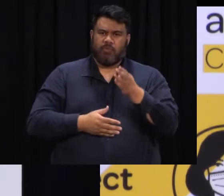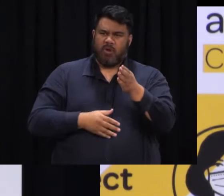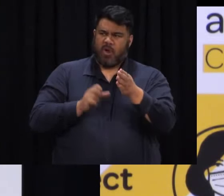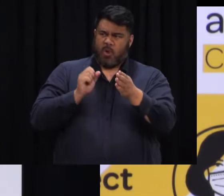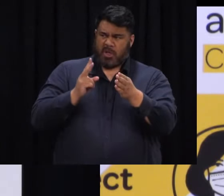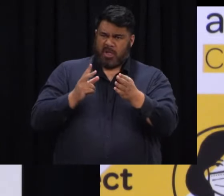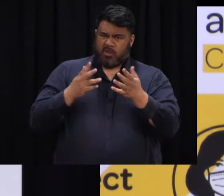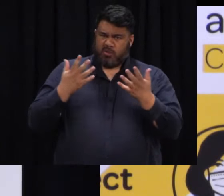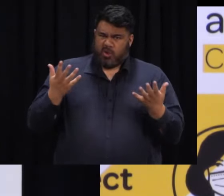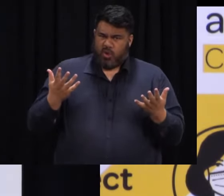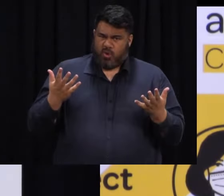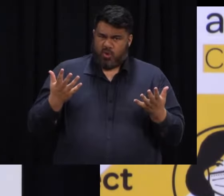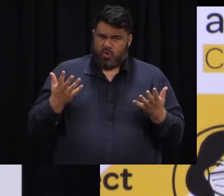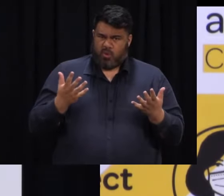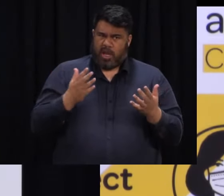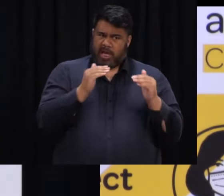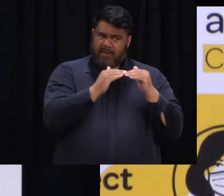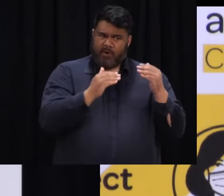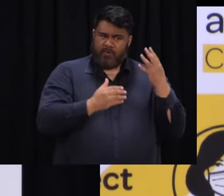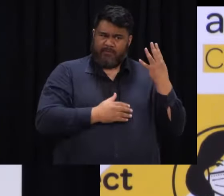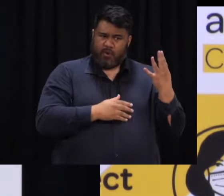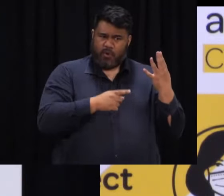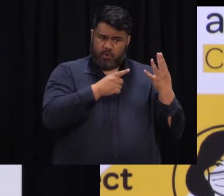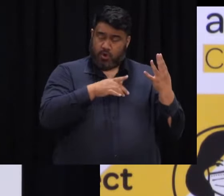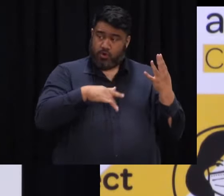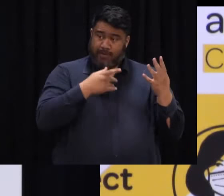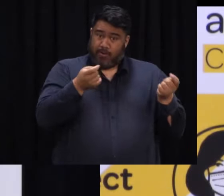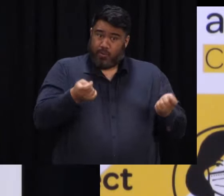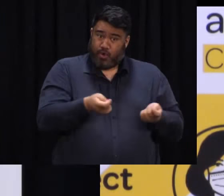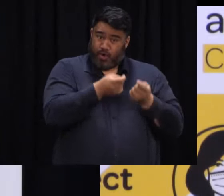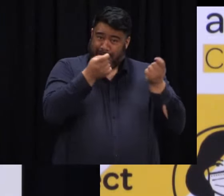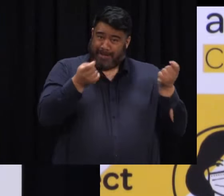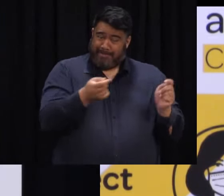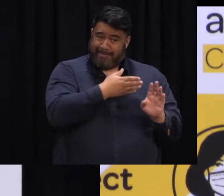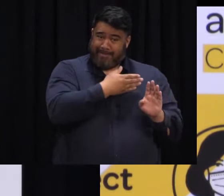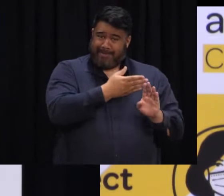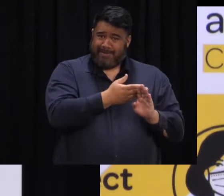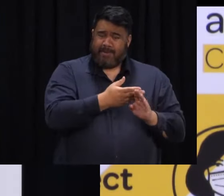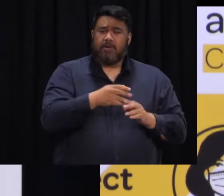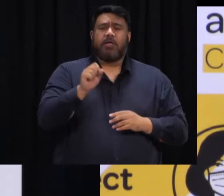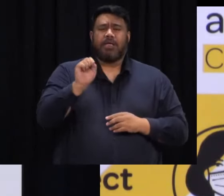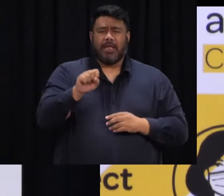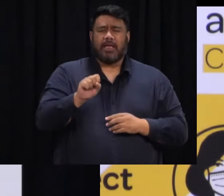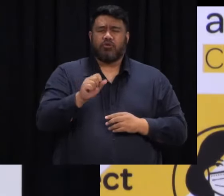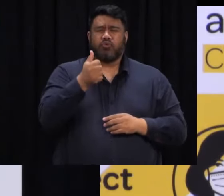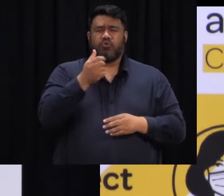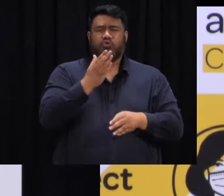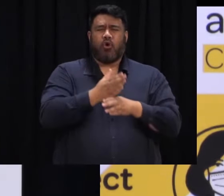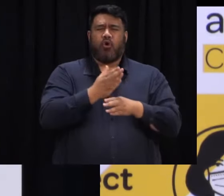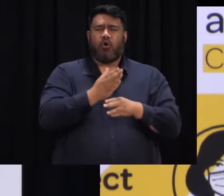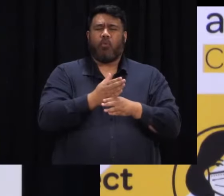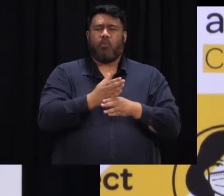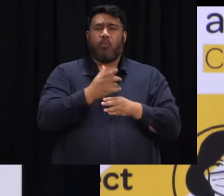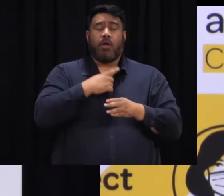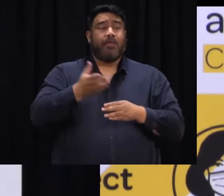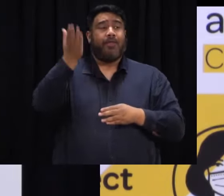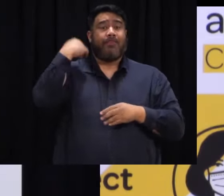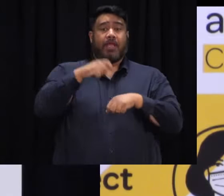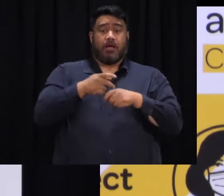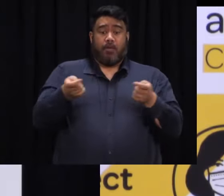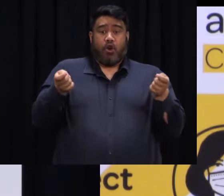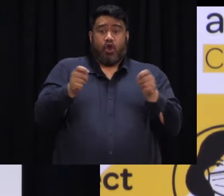working? Oh, look, level 4 has done the job we needed it to do, which was right at the beginning when we had only that